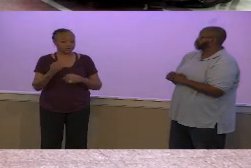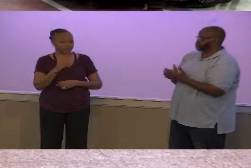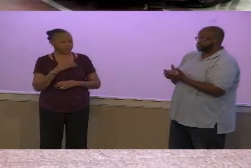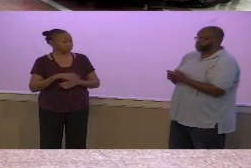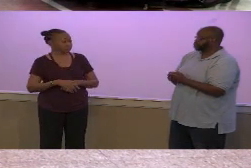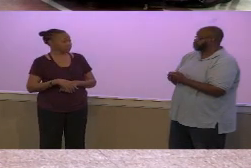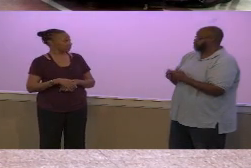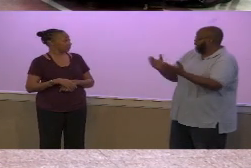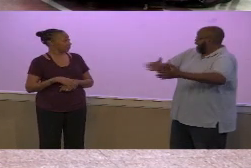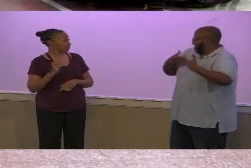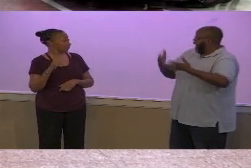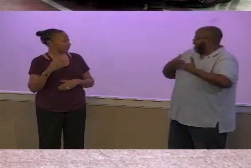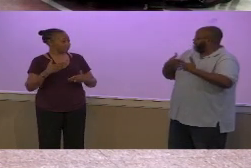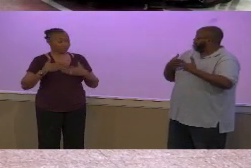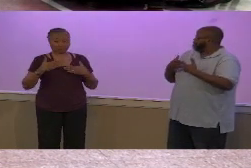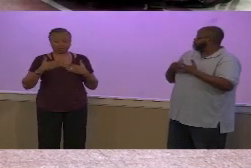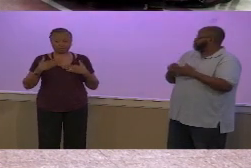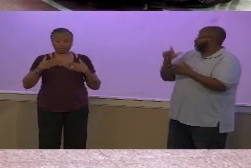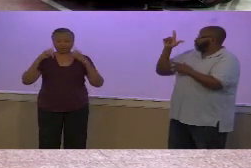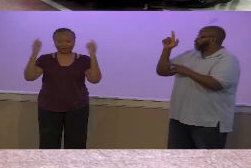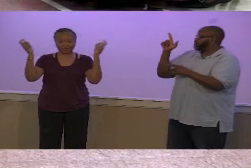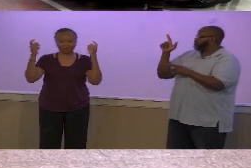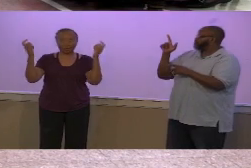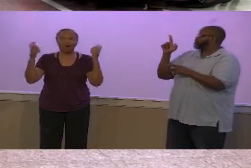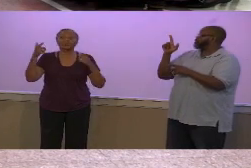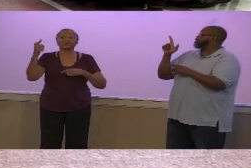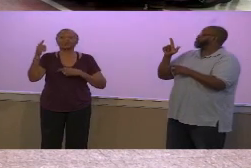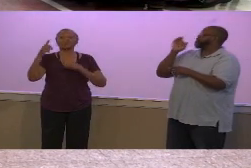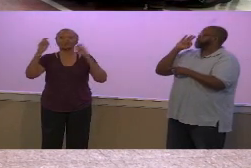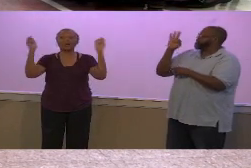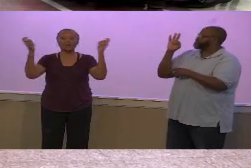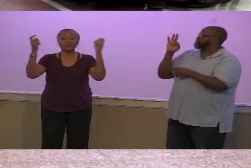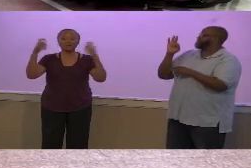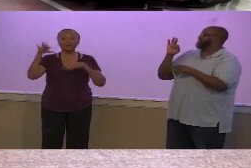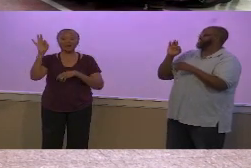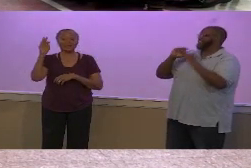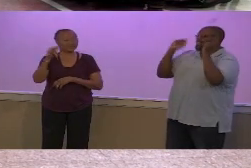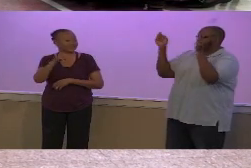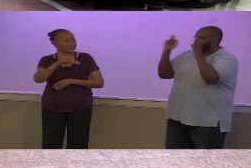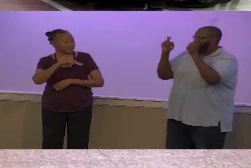Yes! Happy 21st Pastoral Anniversary!